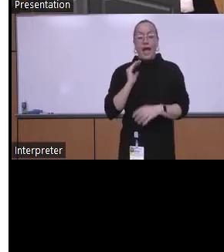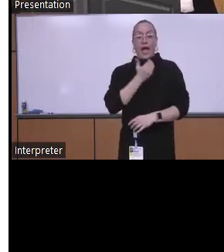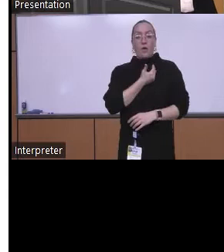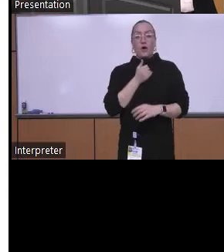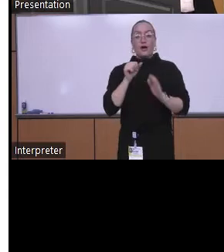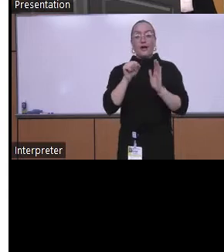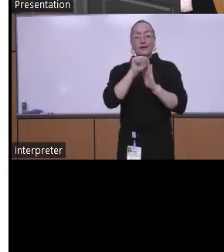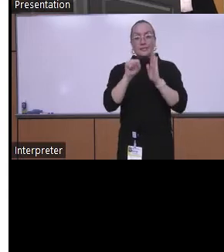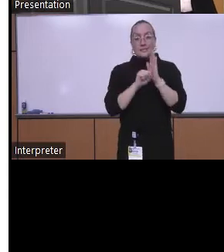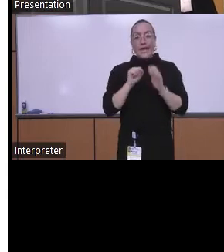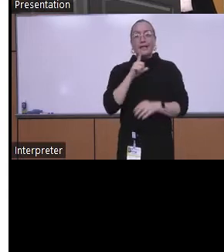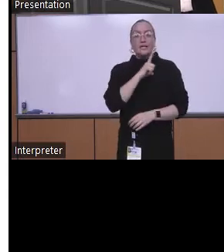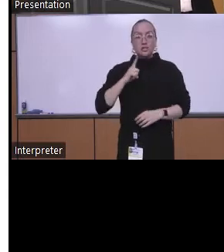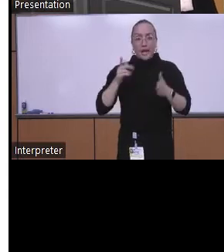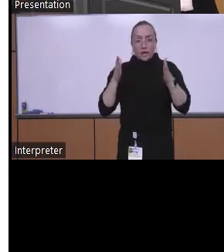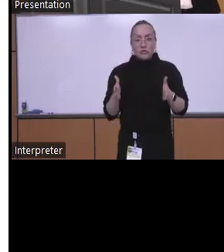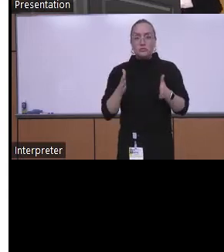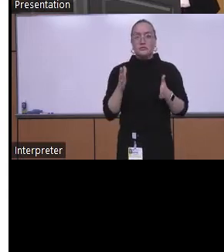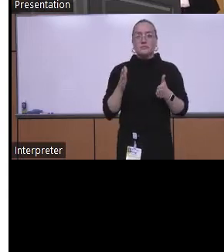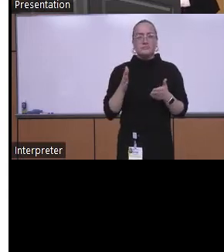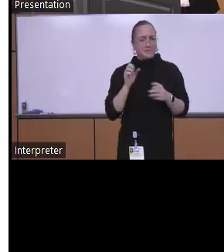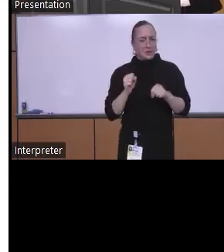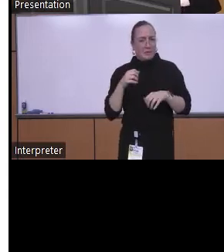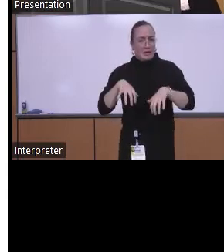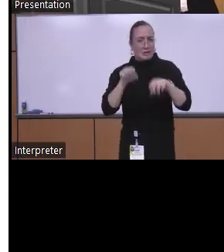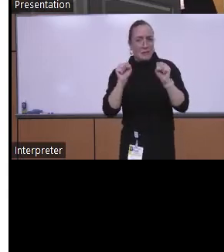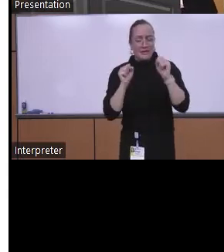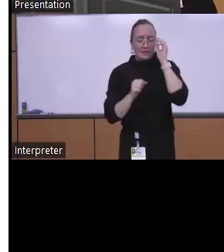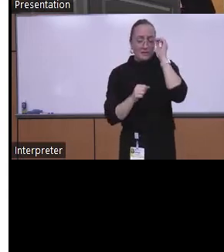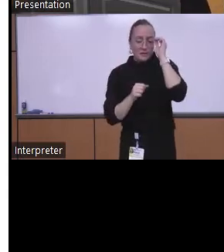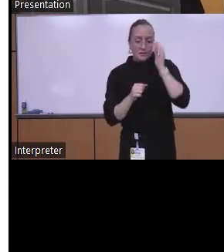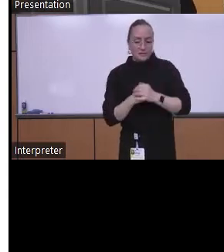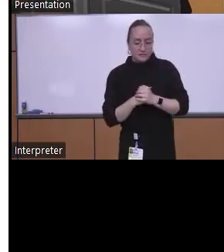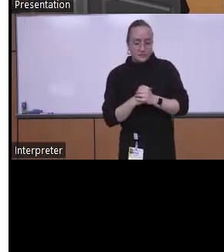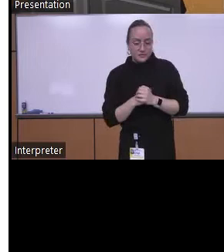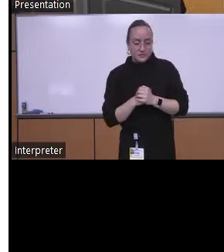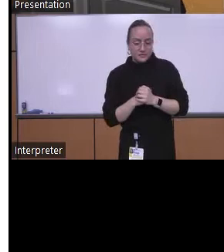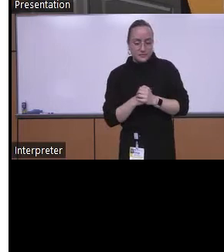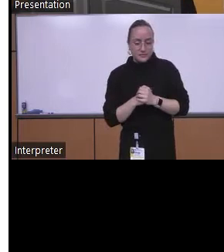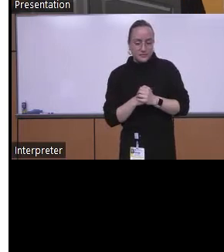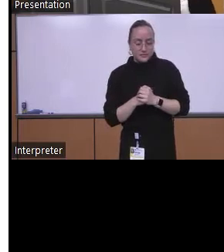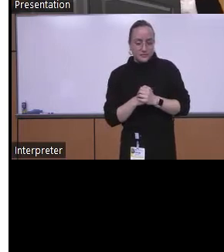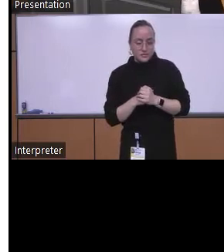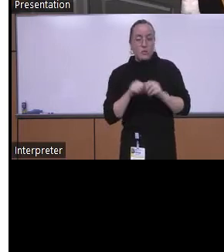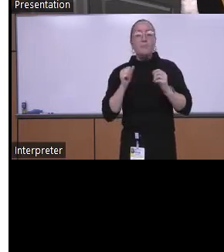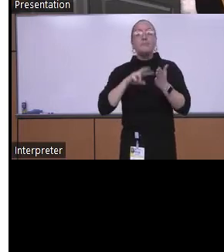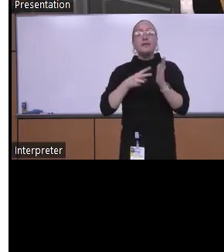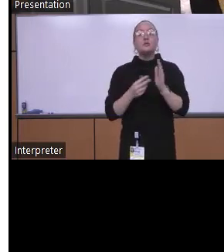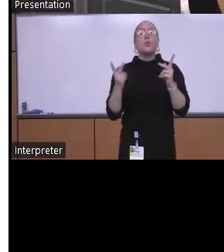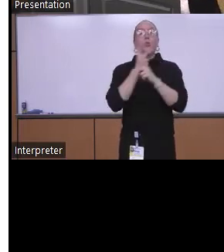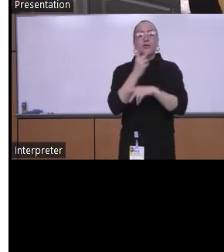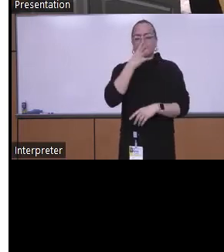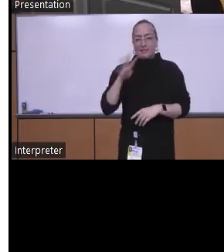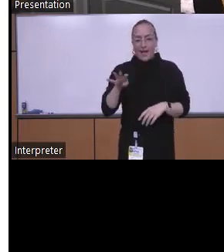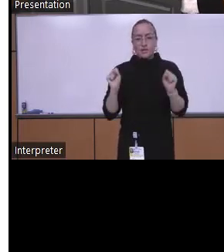legislators and recommend that it not be adopted, because he could see what would happen if you expanded neglect even more. So ultimately, this model legislation was